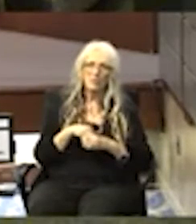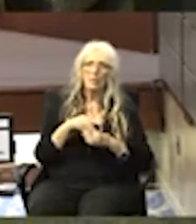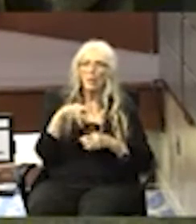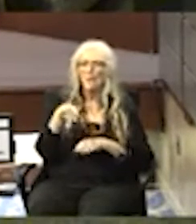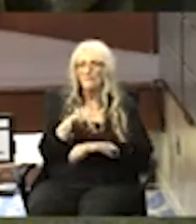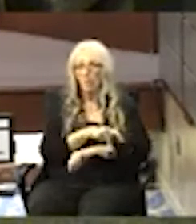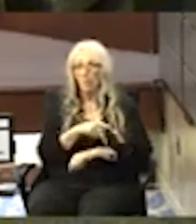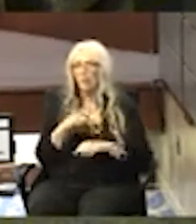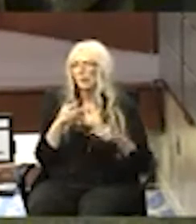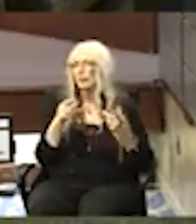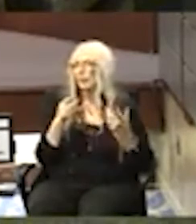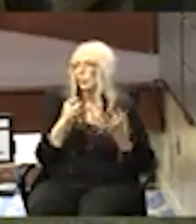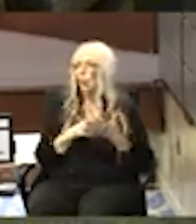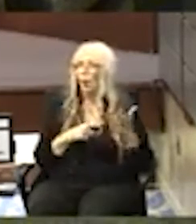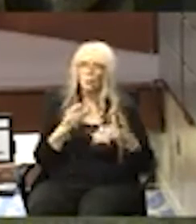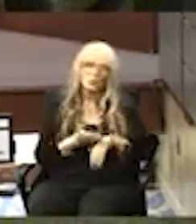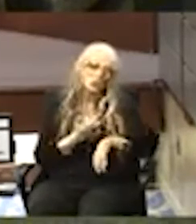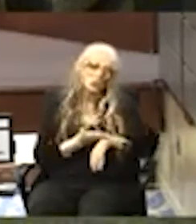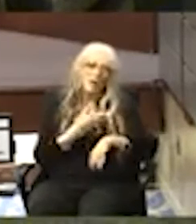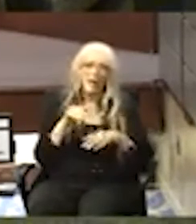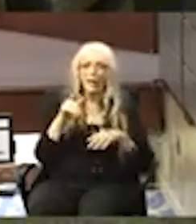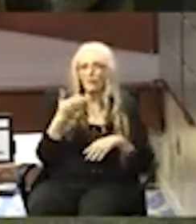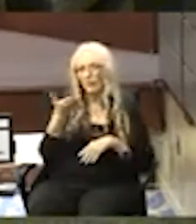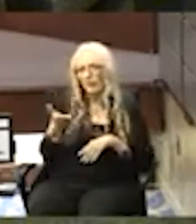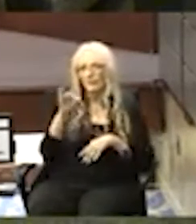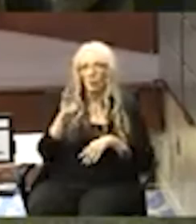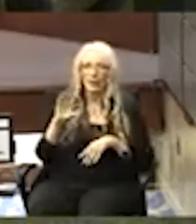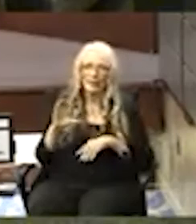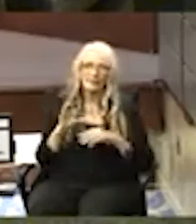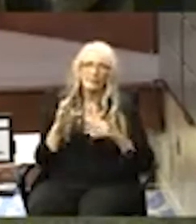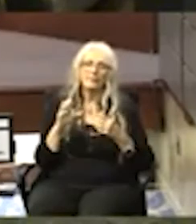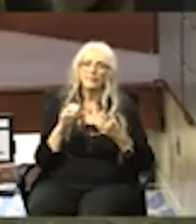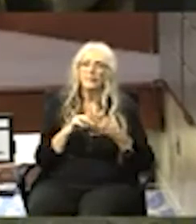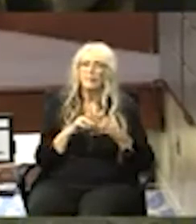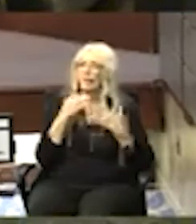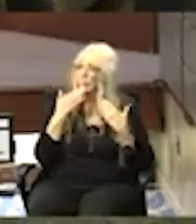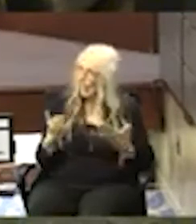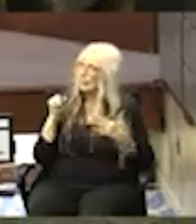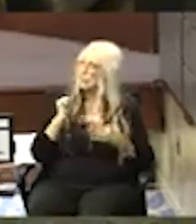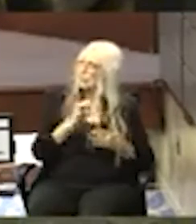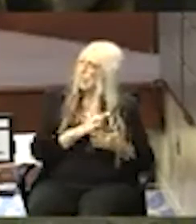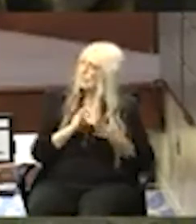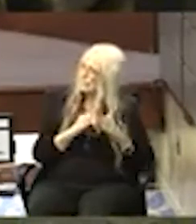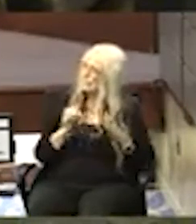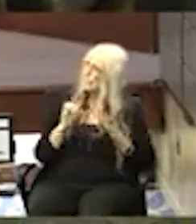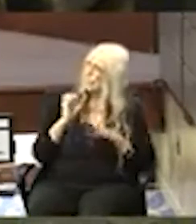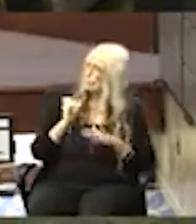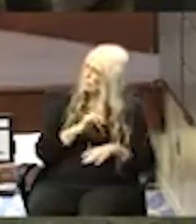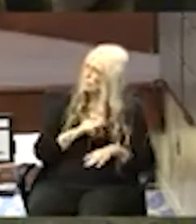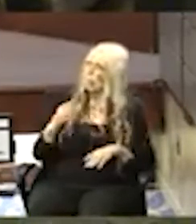the park that we're redoing at Floyd Casey. So thank you to staff, thank you to the city council,